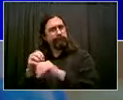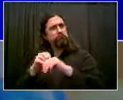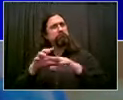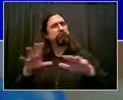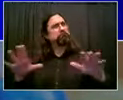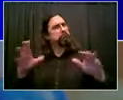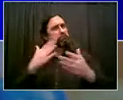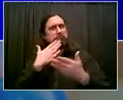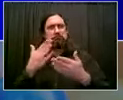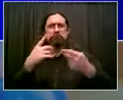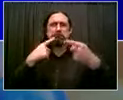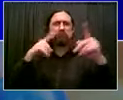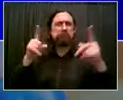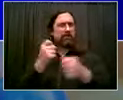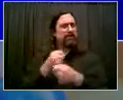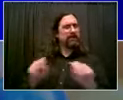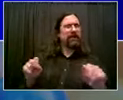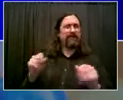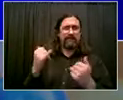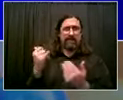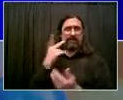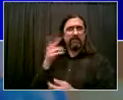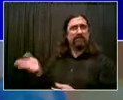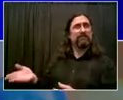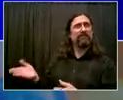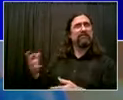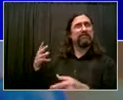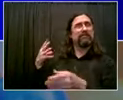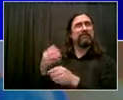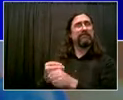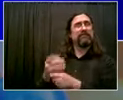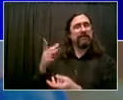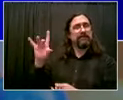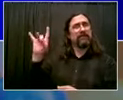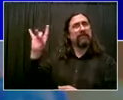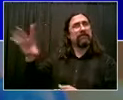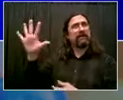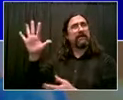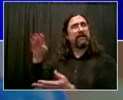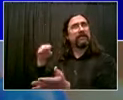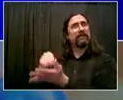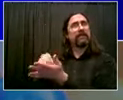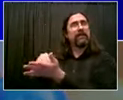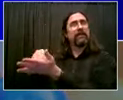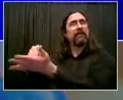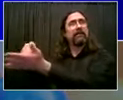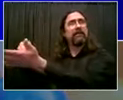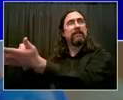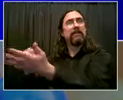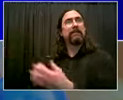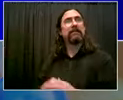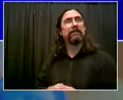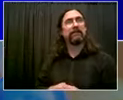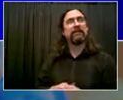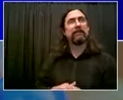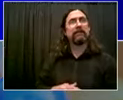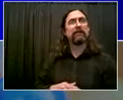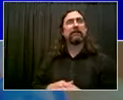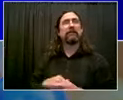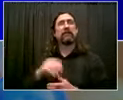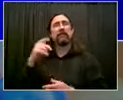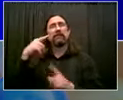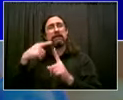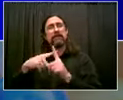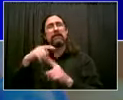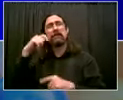COVID level since the crisis began. Today's COVID positivity in New York City, 0.71%. So we